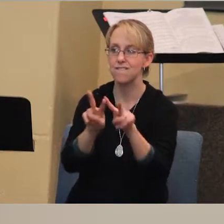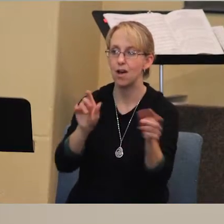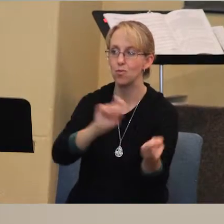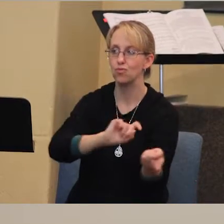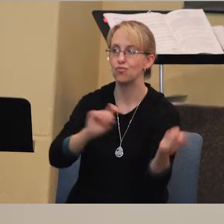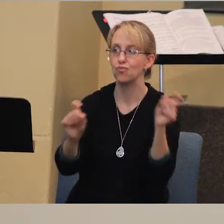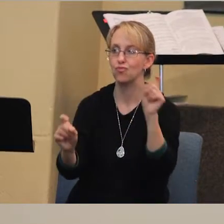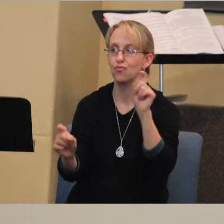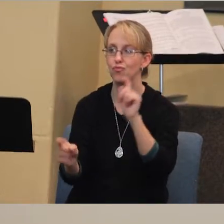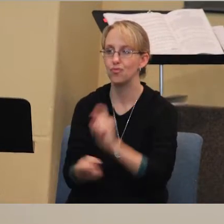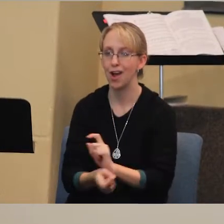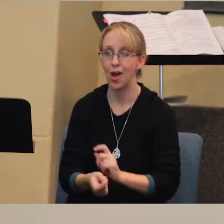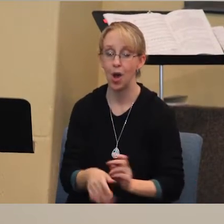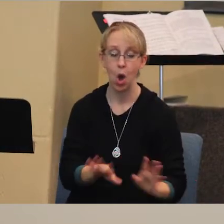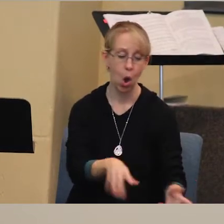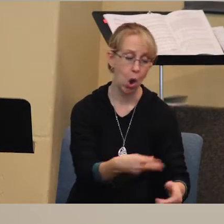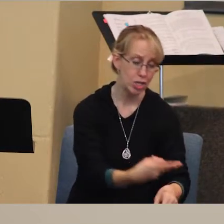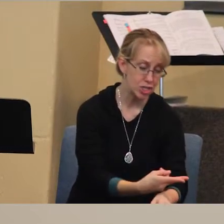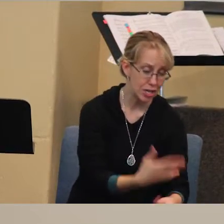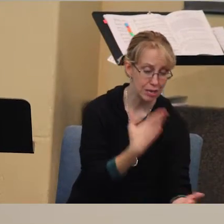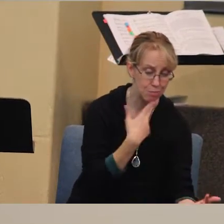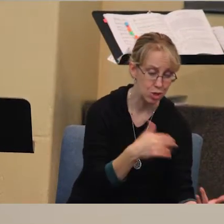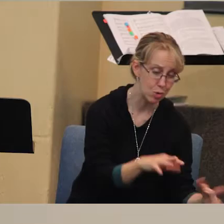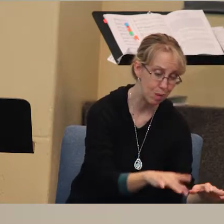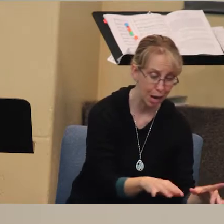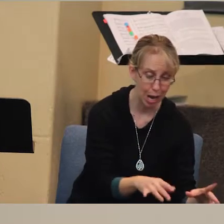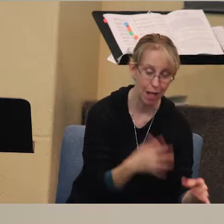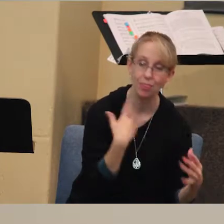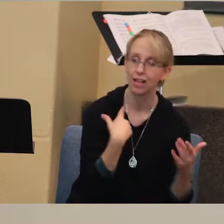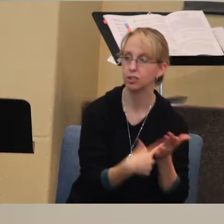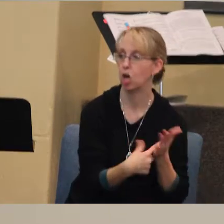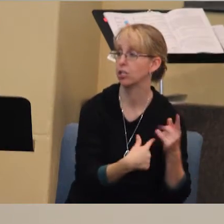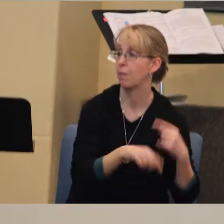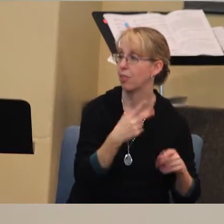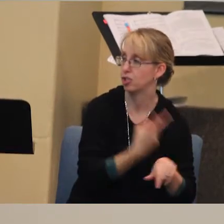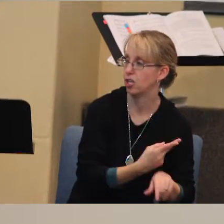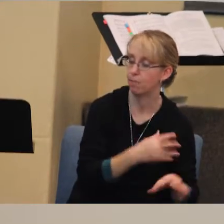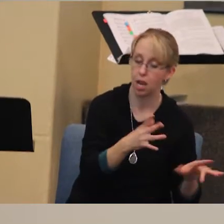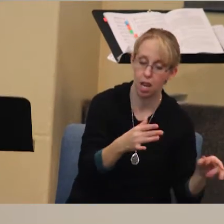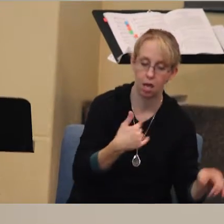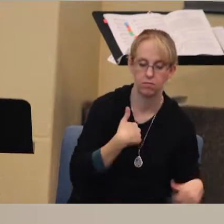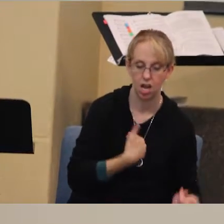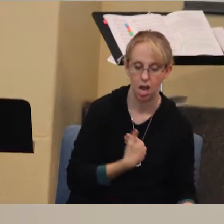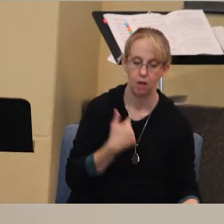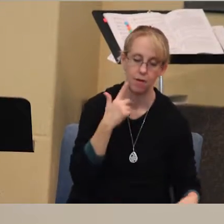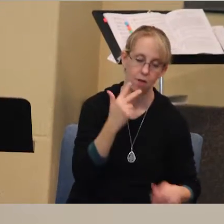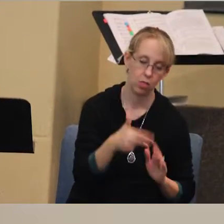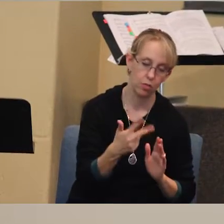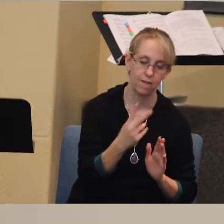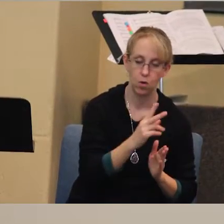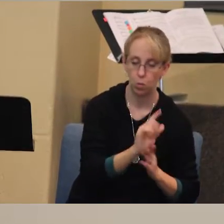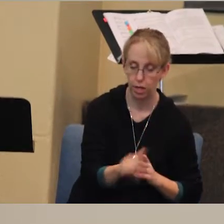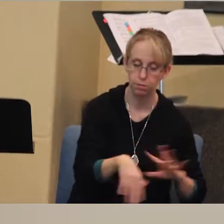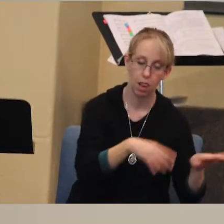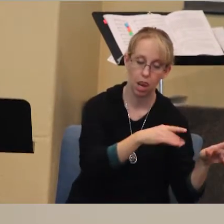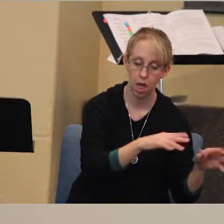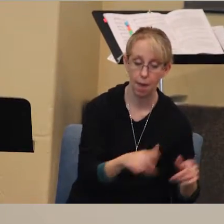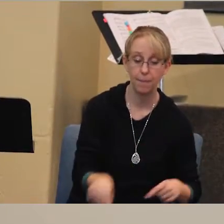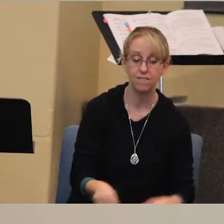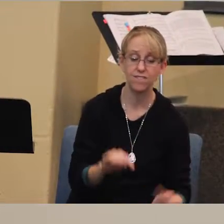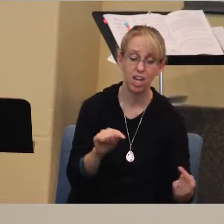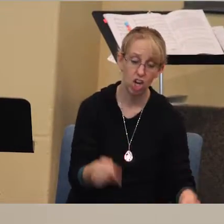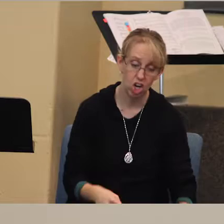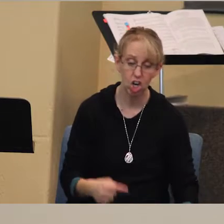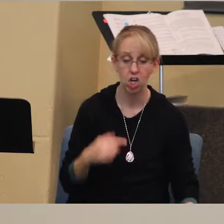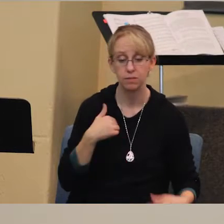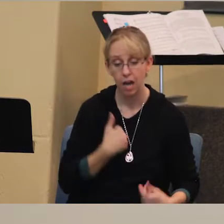"Let me tell you about this little sheep over here. It's just as cute as a little thing," is what they talked about before. "Boy, I'm so tired. We've been up here for 3 or 4 weeks, and my feet